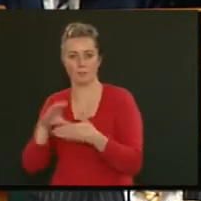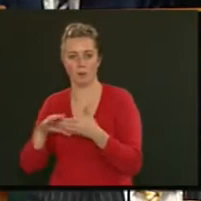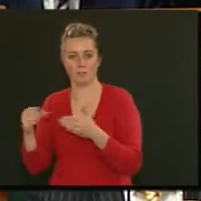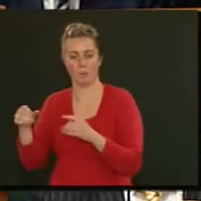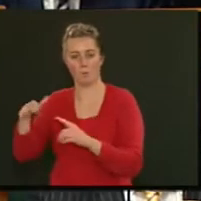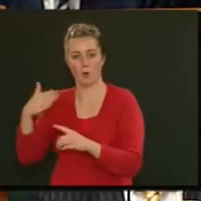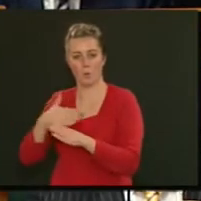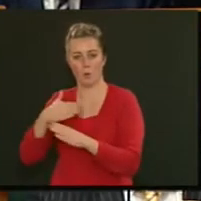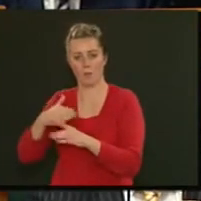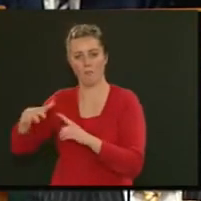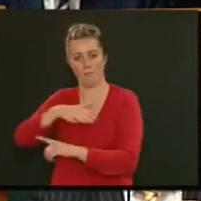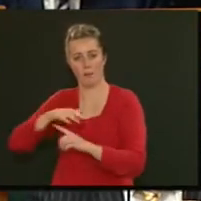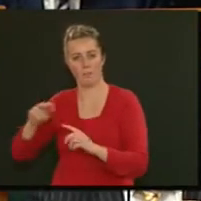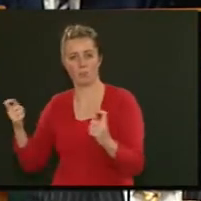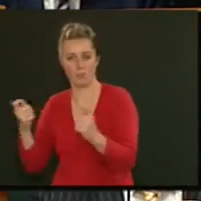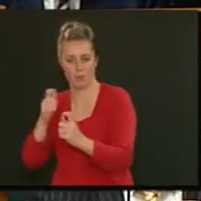families change.